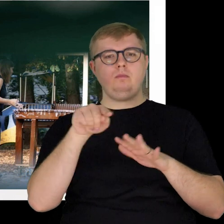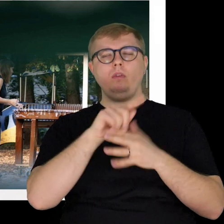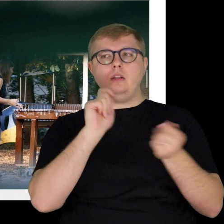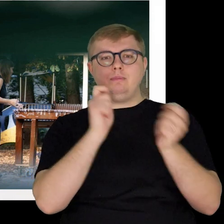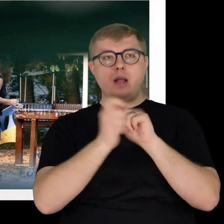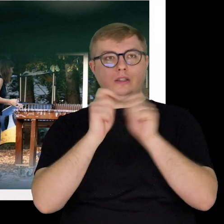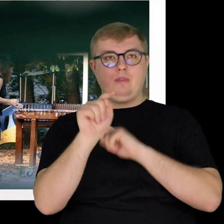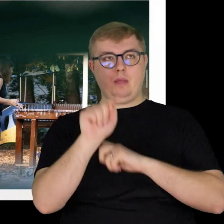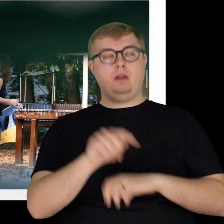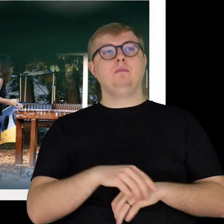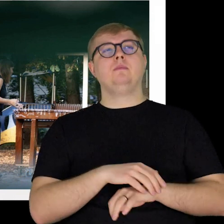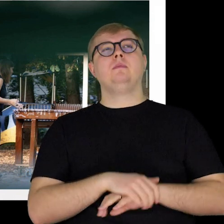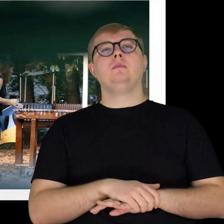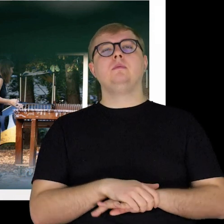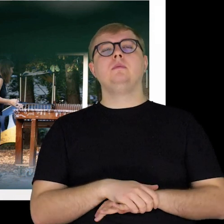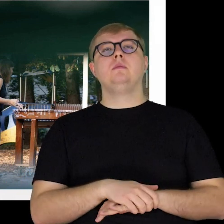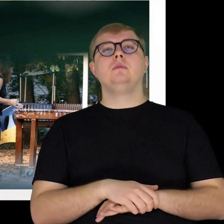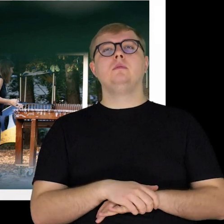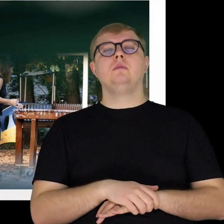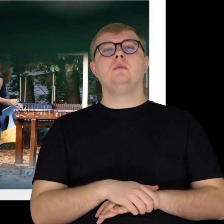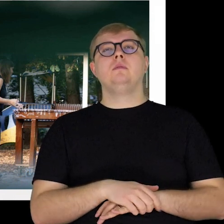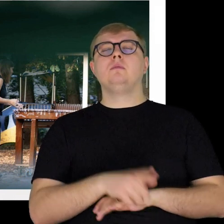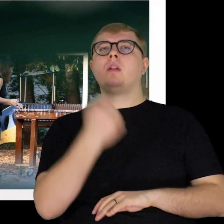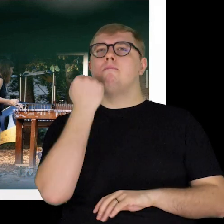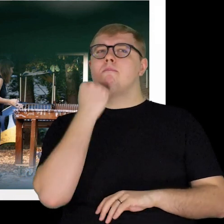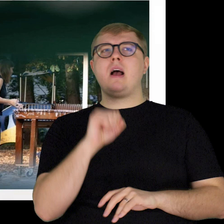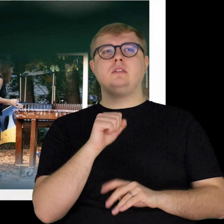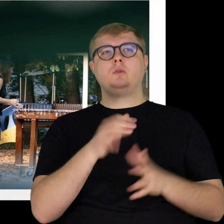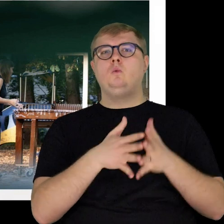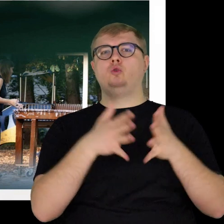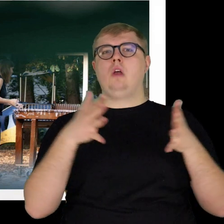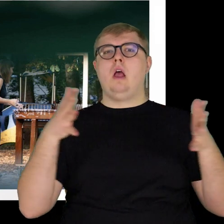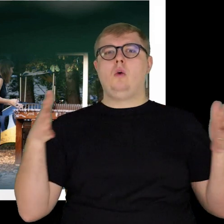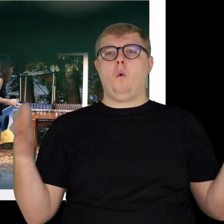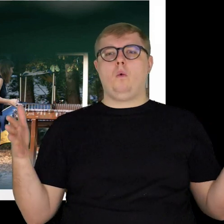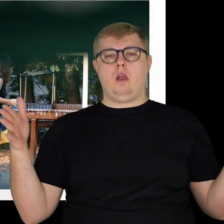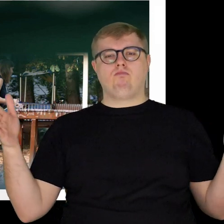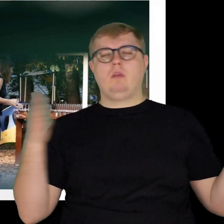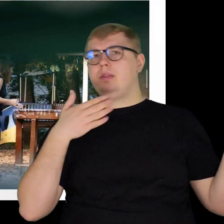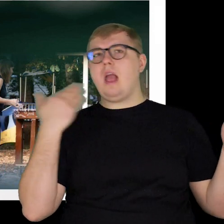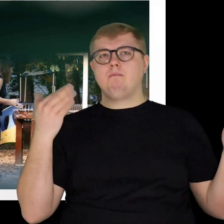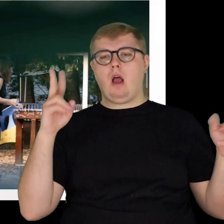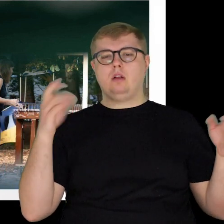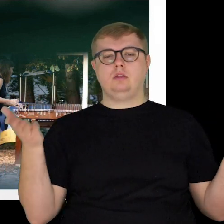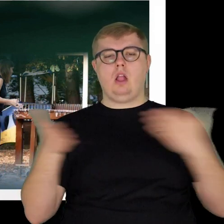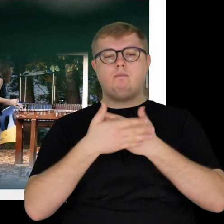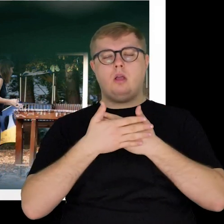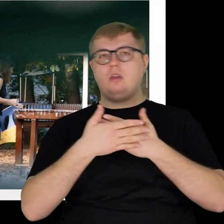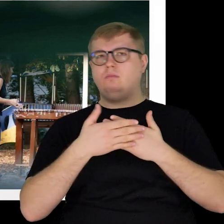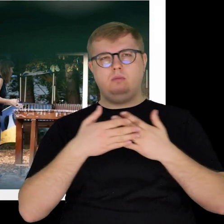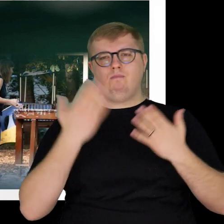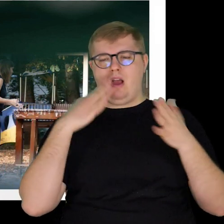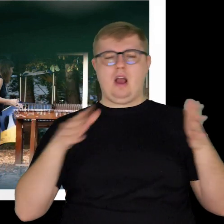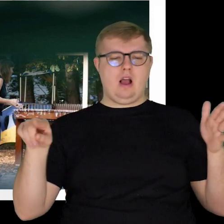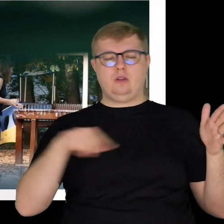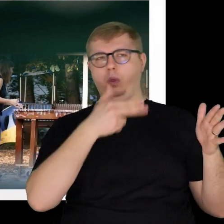that's very broad frame in which we are, and that's involved obviously a